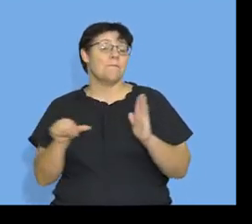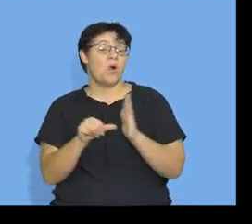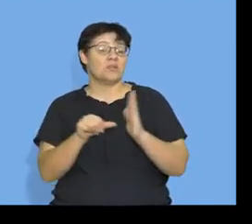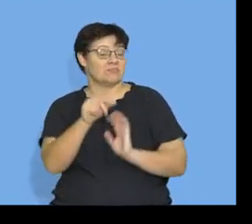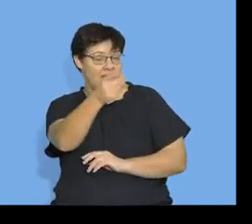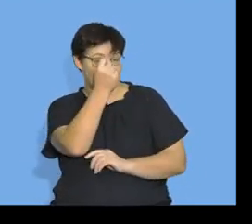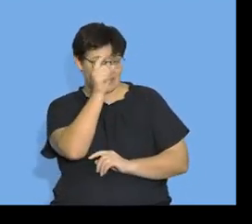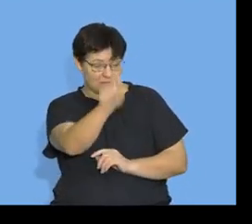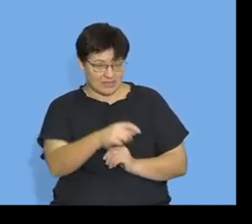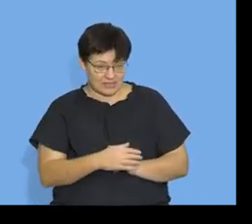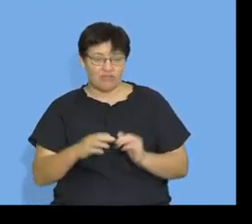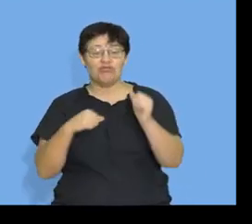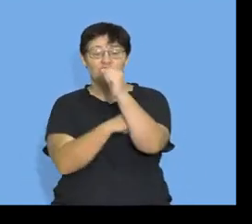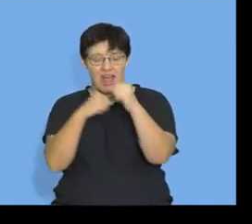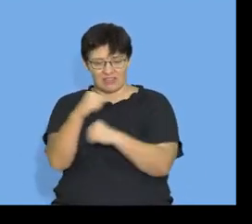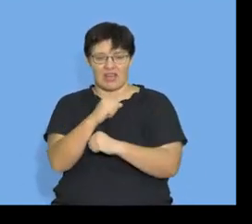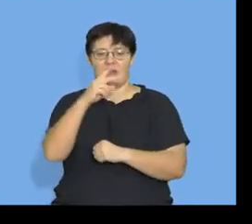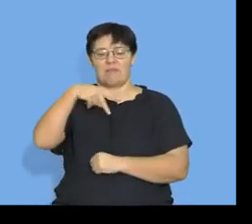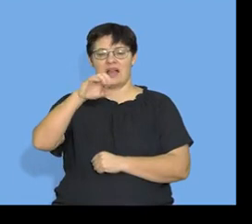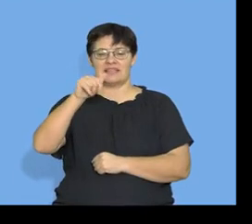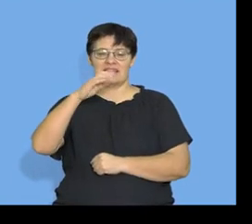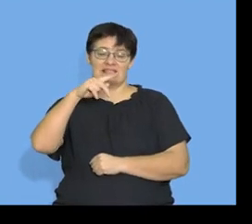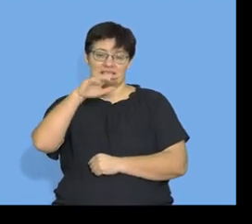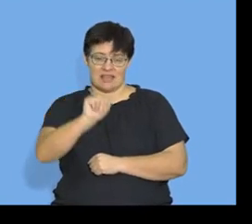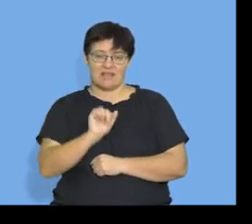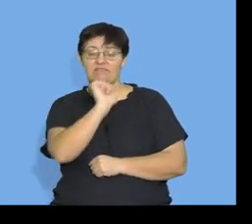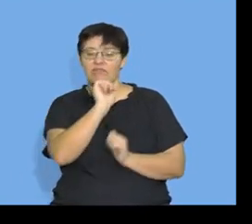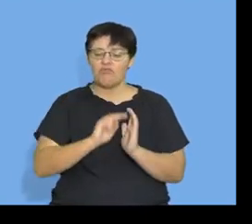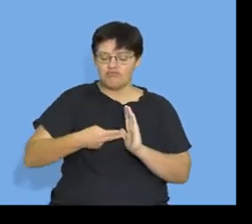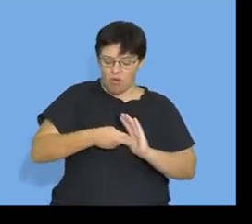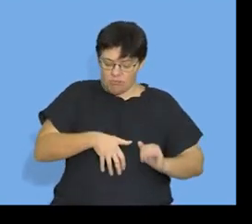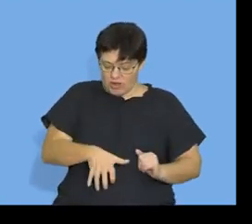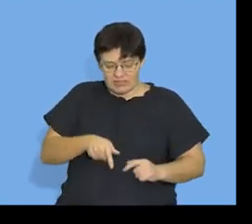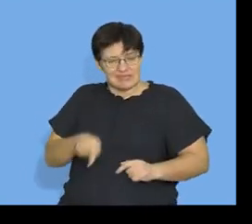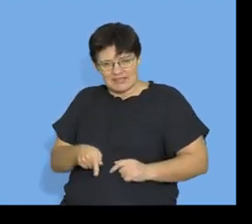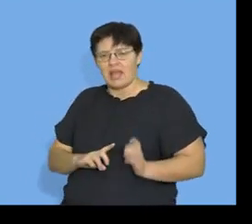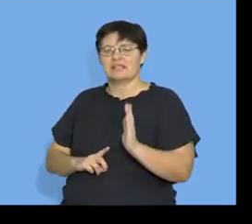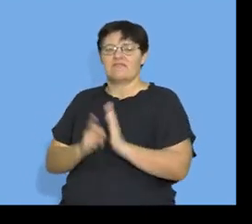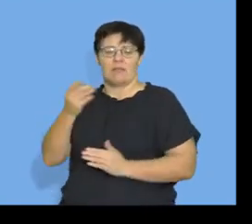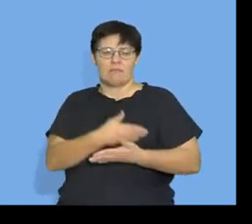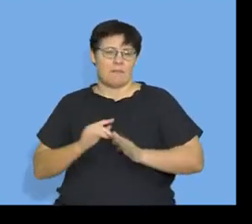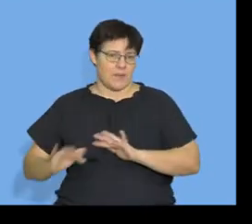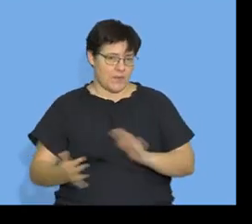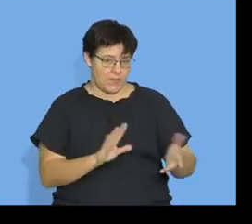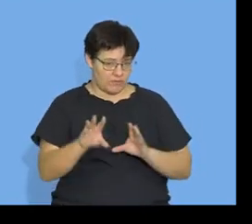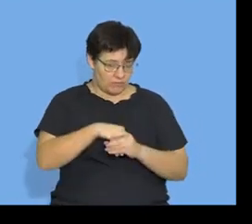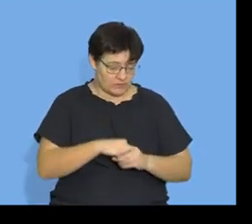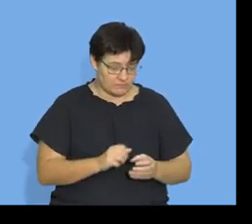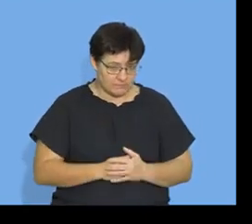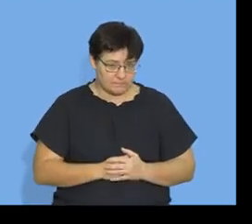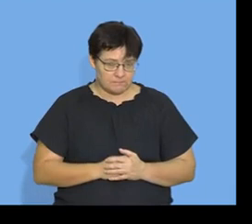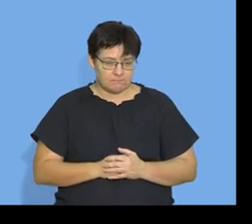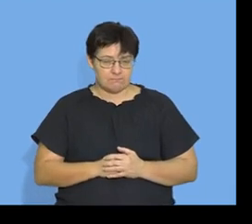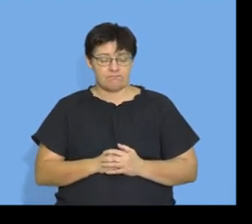for us to understand is the structure of the placenta and its role during pregnancy and further development. So